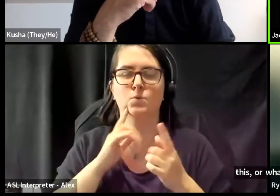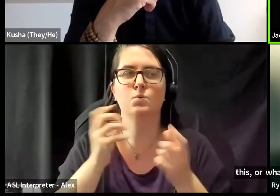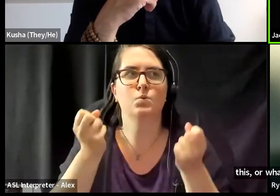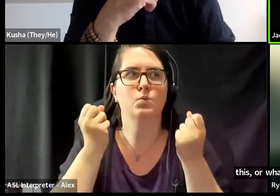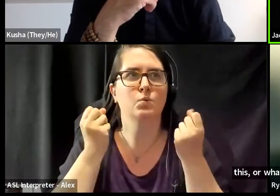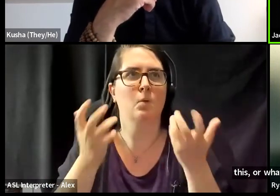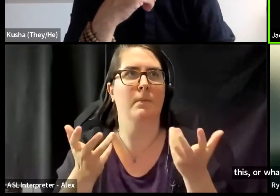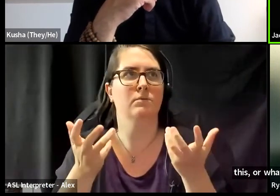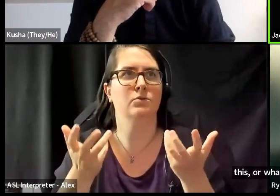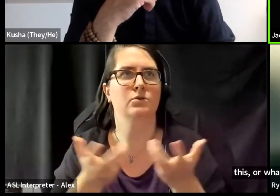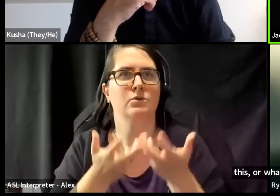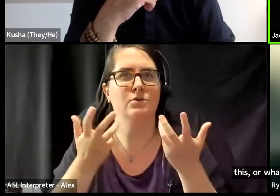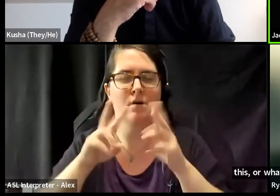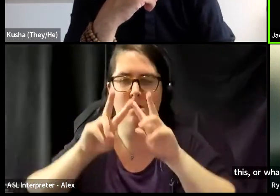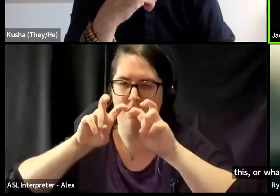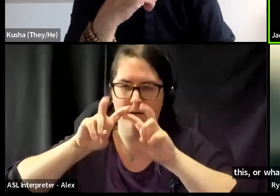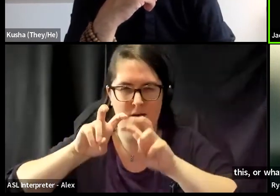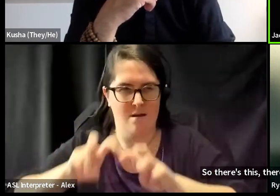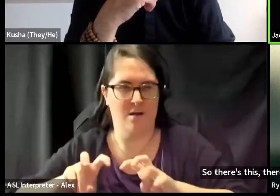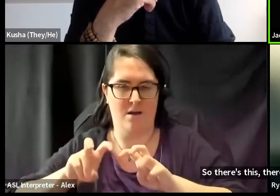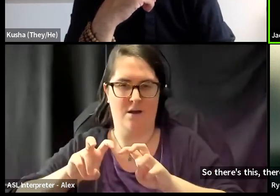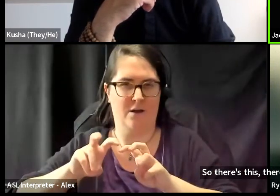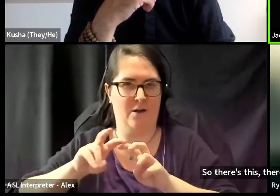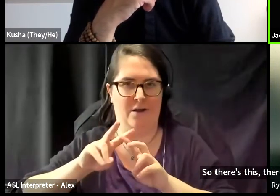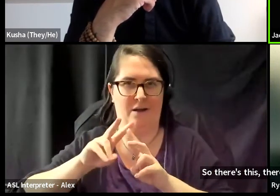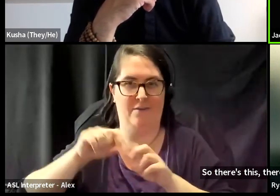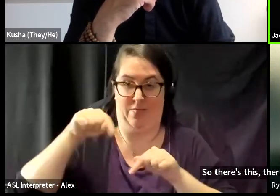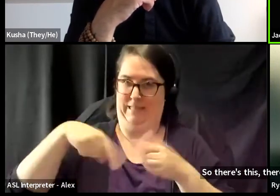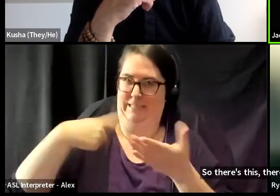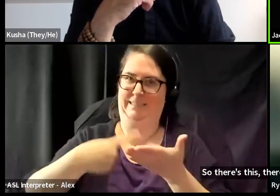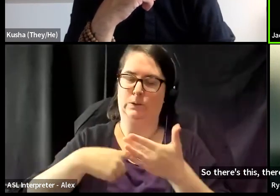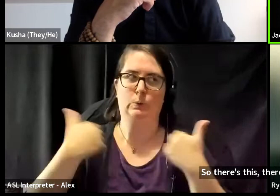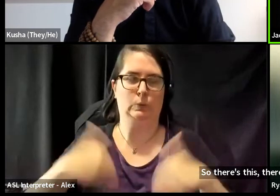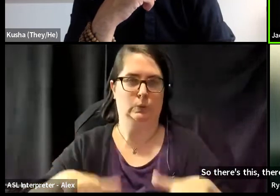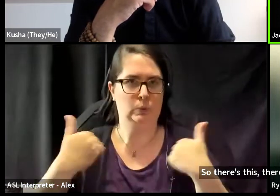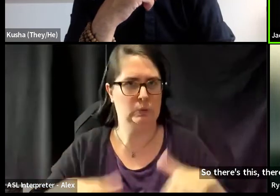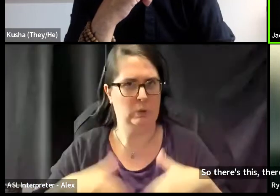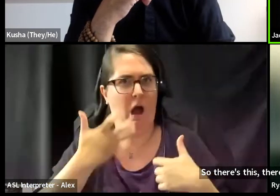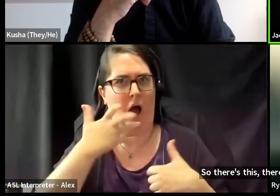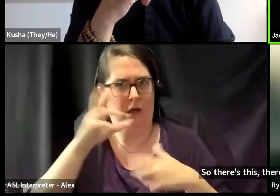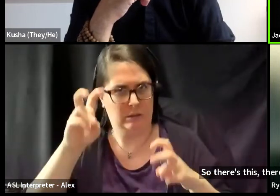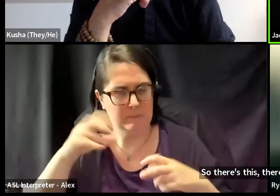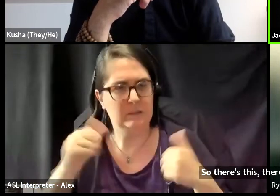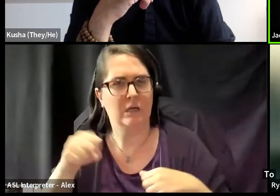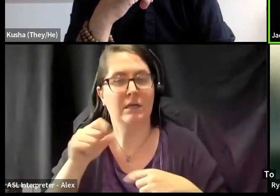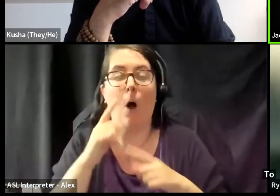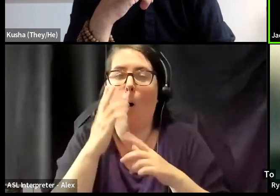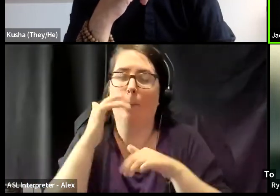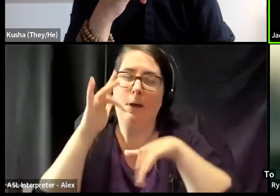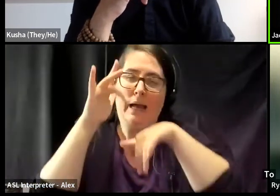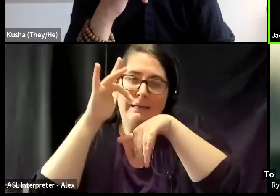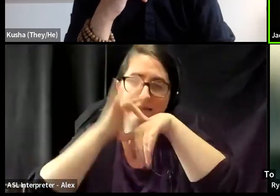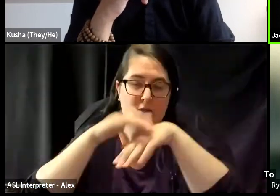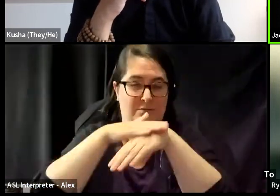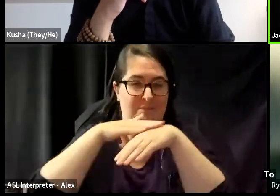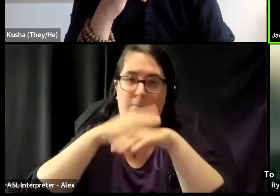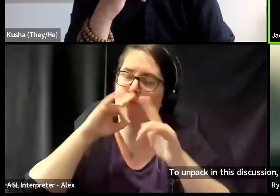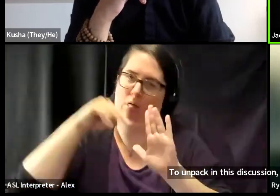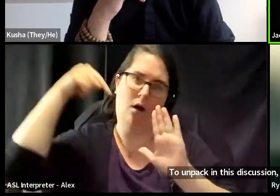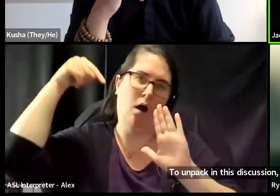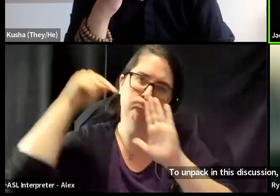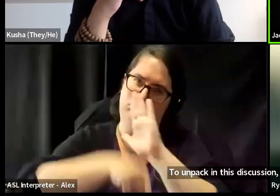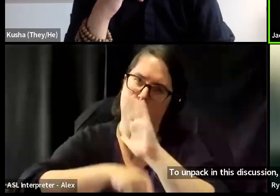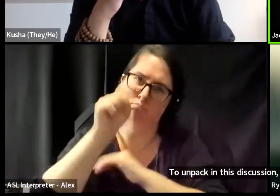to unpack in this discussion, and I hope that we can touch on some of it. But there's so much,